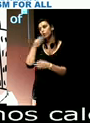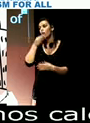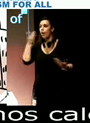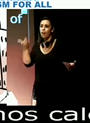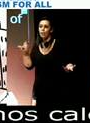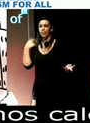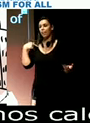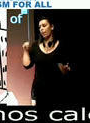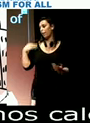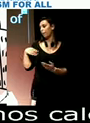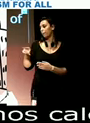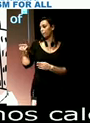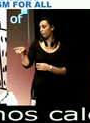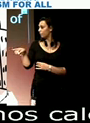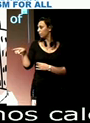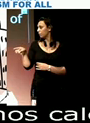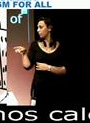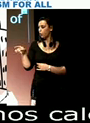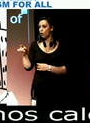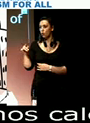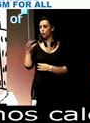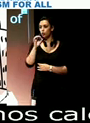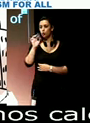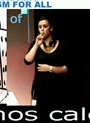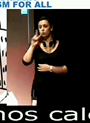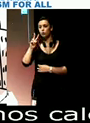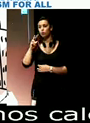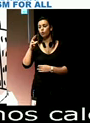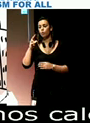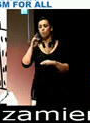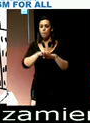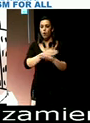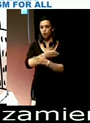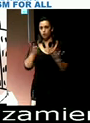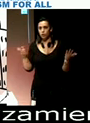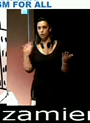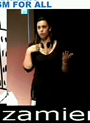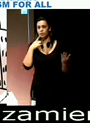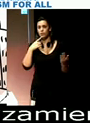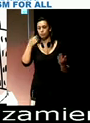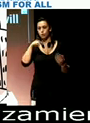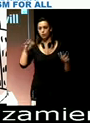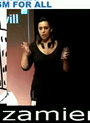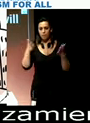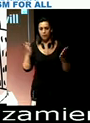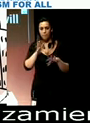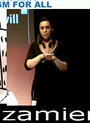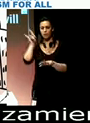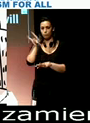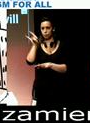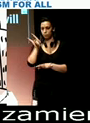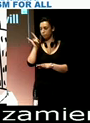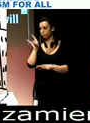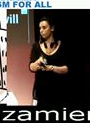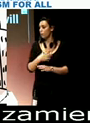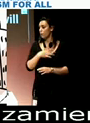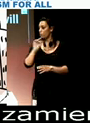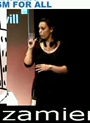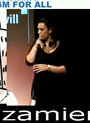will tell us about her experience about the tour for all, and I hope she